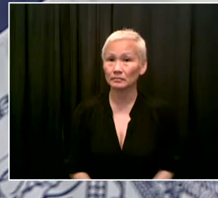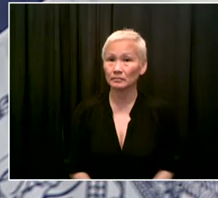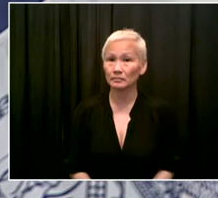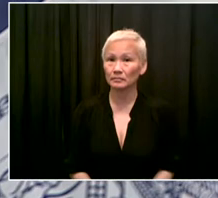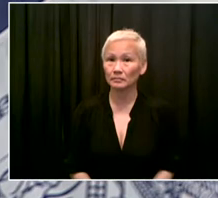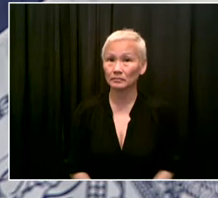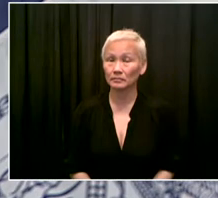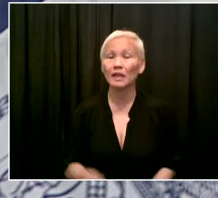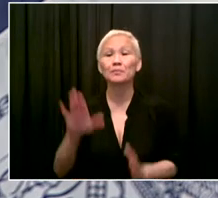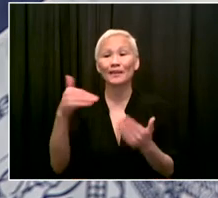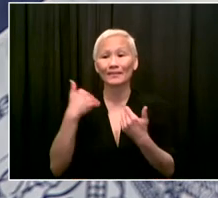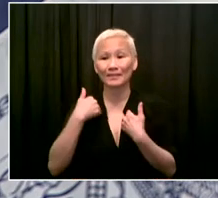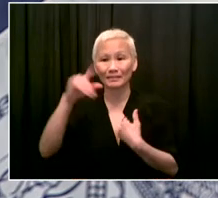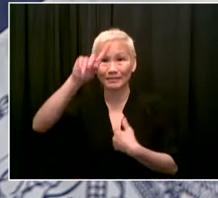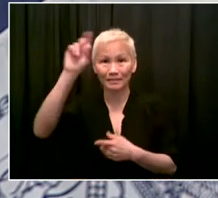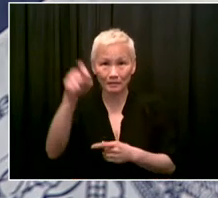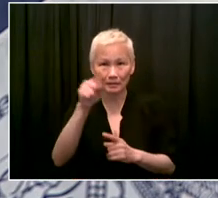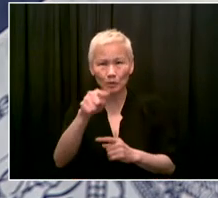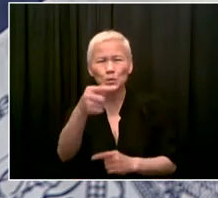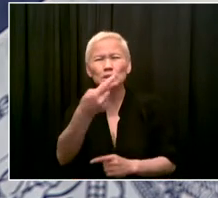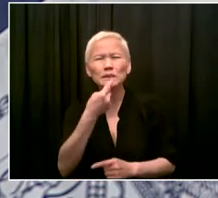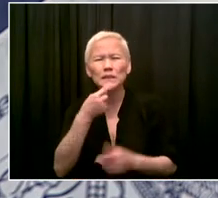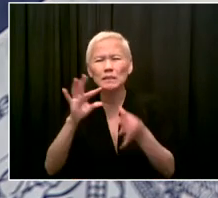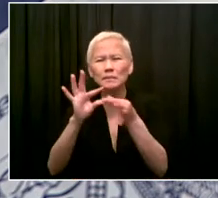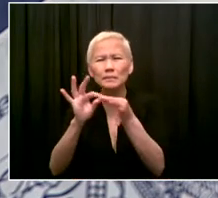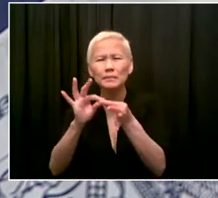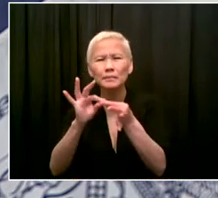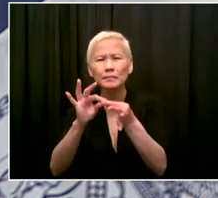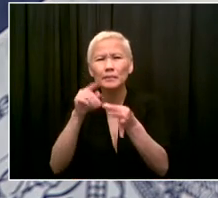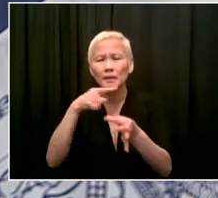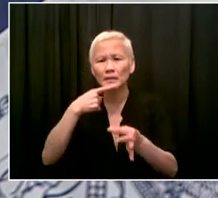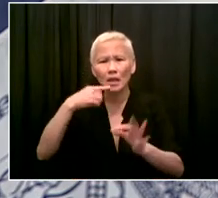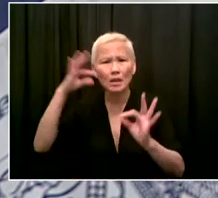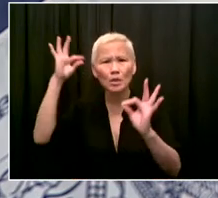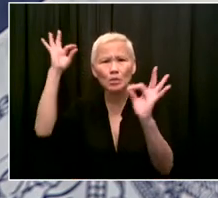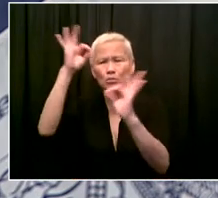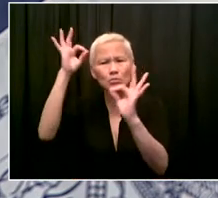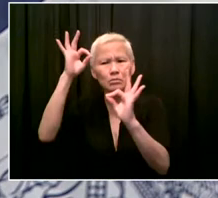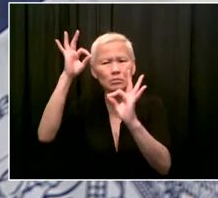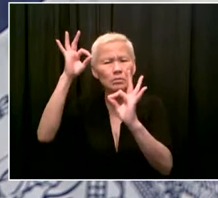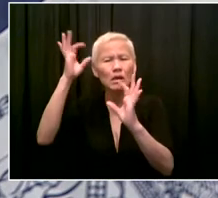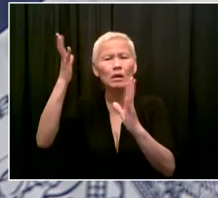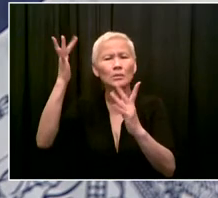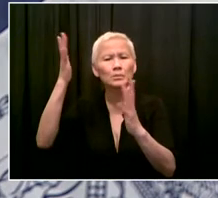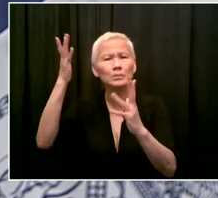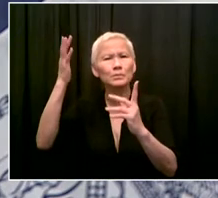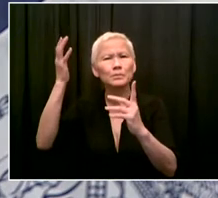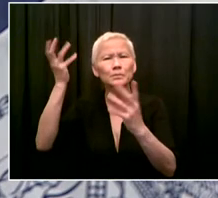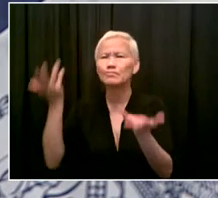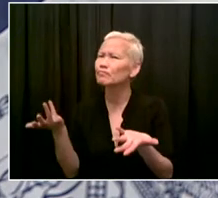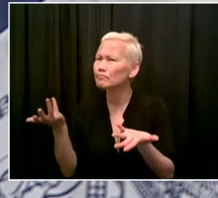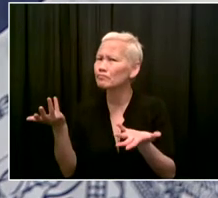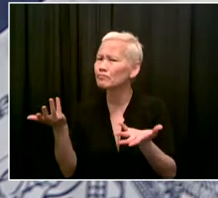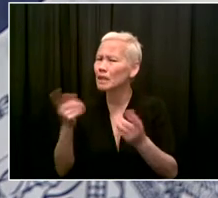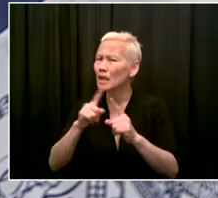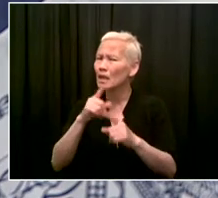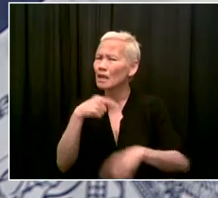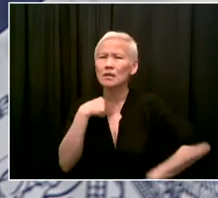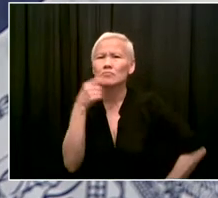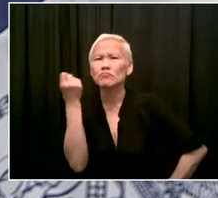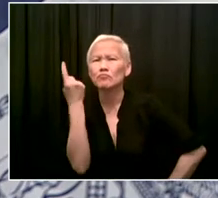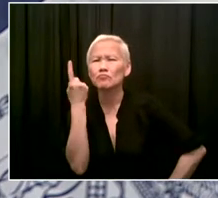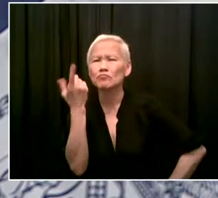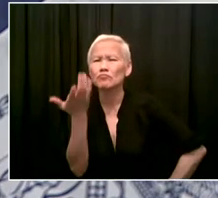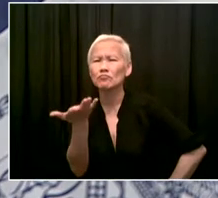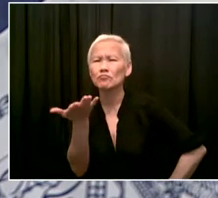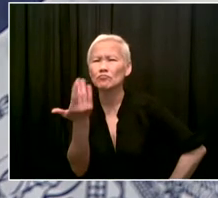it's happening, and just want to see if either doctor has an idea to what extent international folks